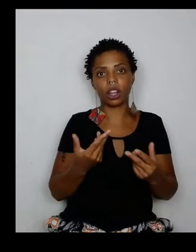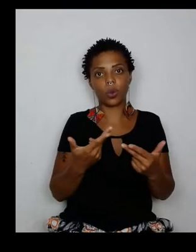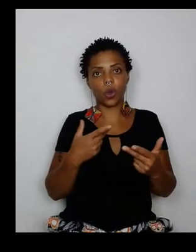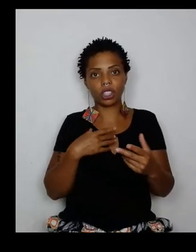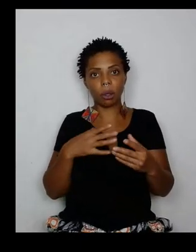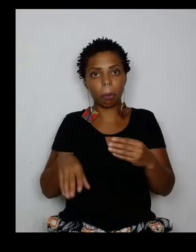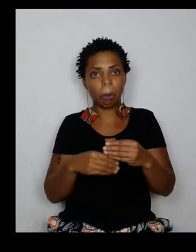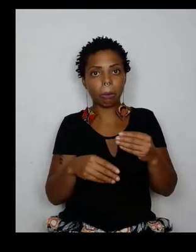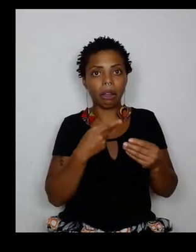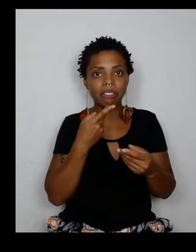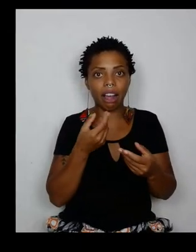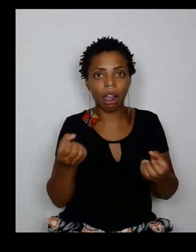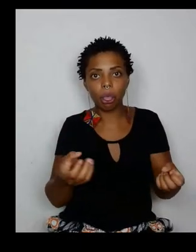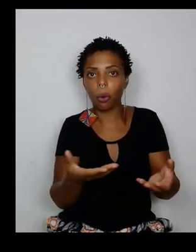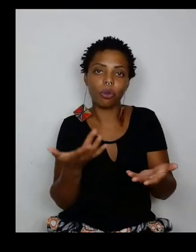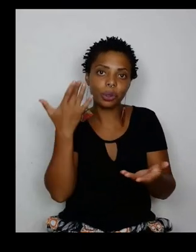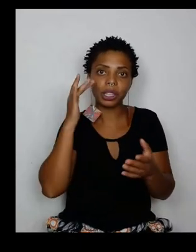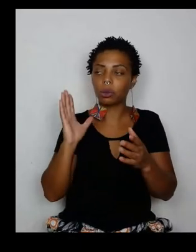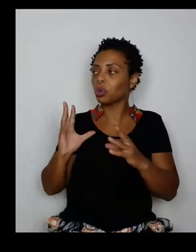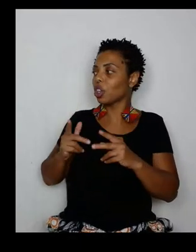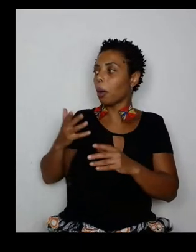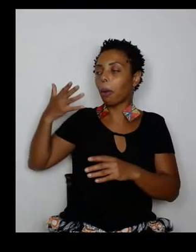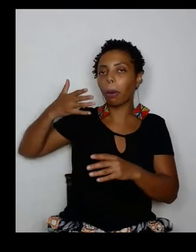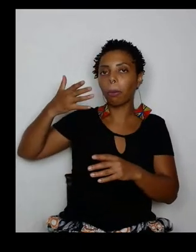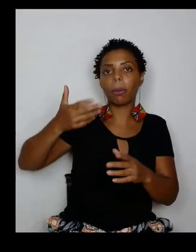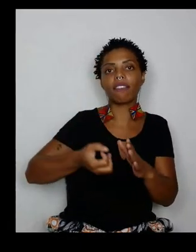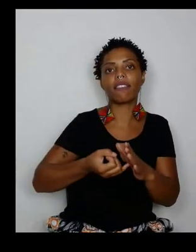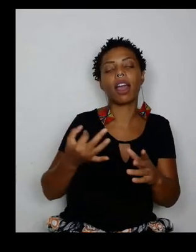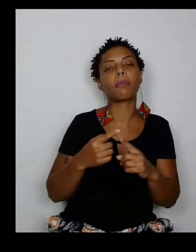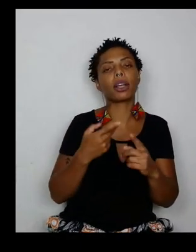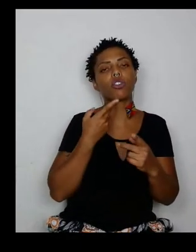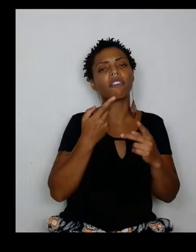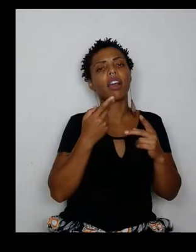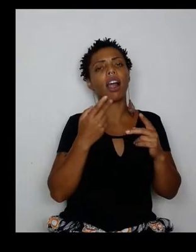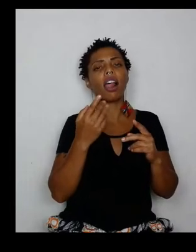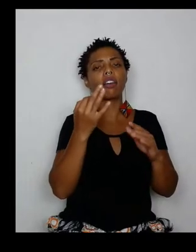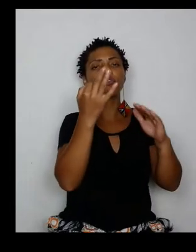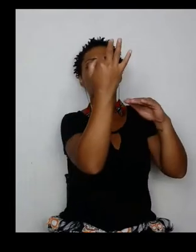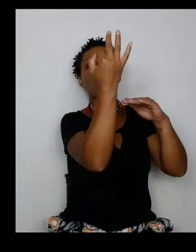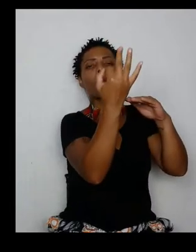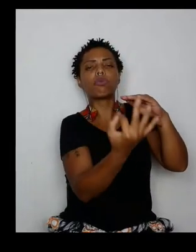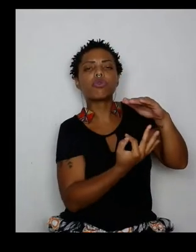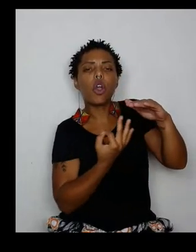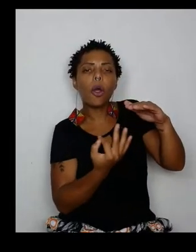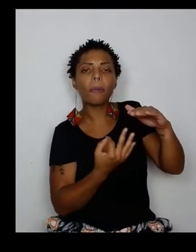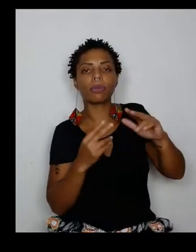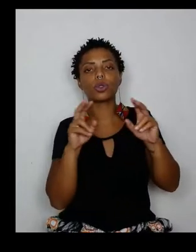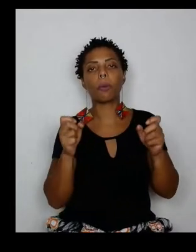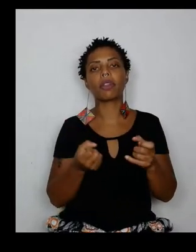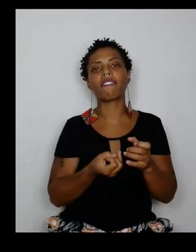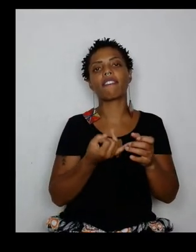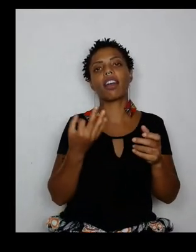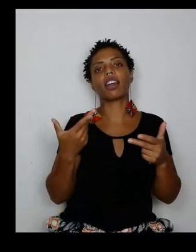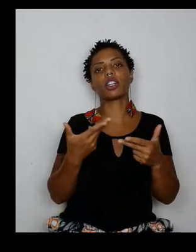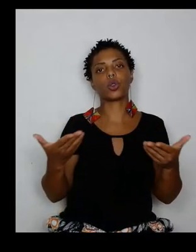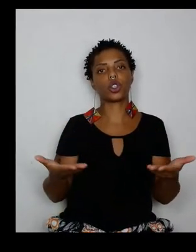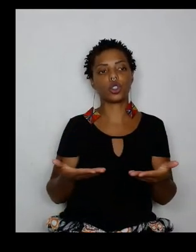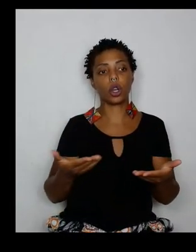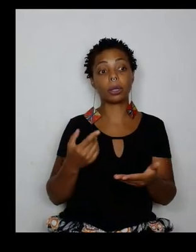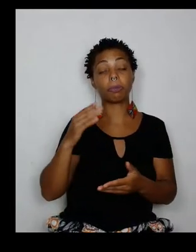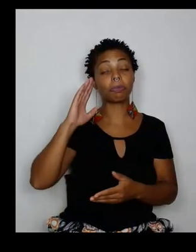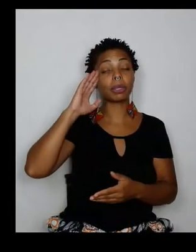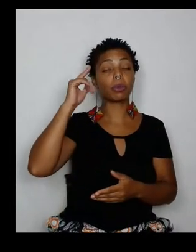that have been raised today and particularly in relation to gurgan's construction of self as adam brated in one particular